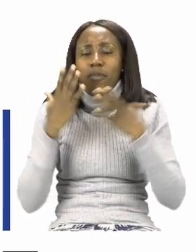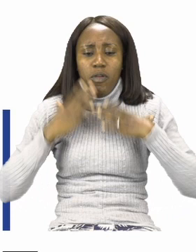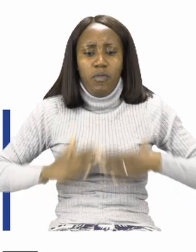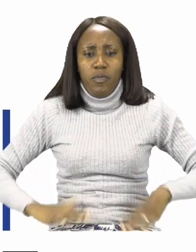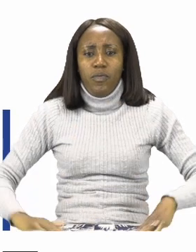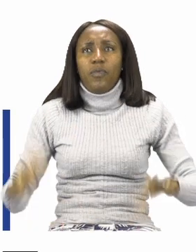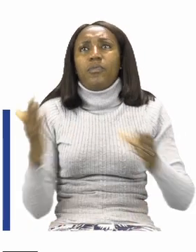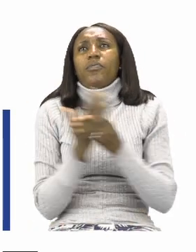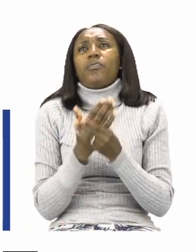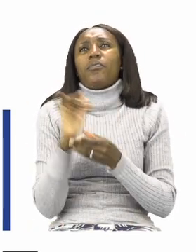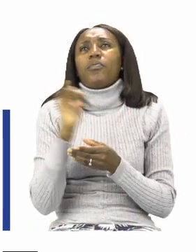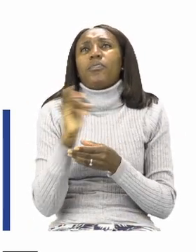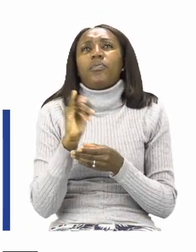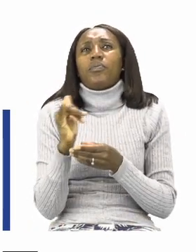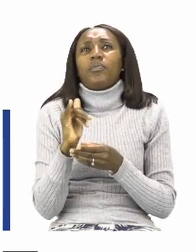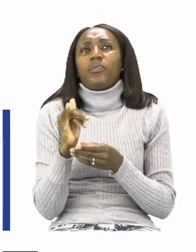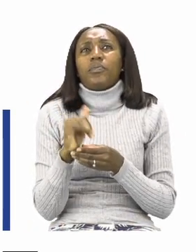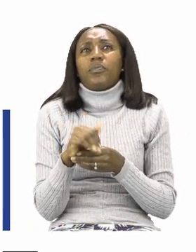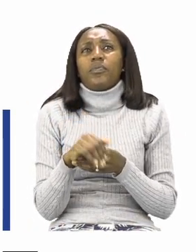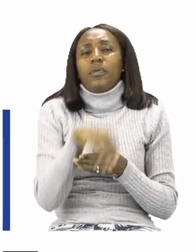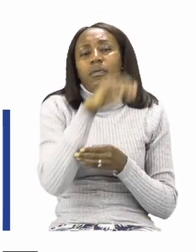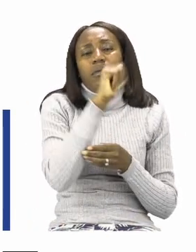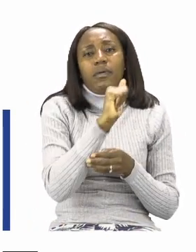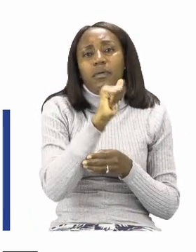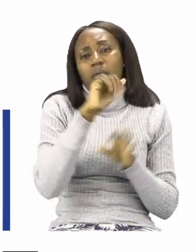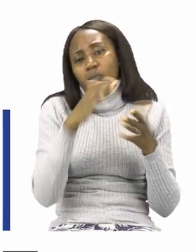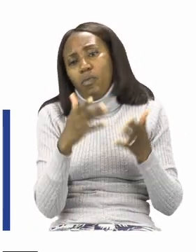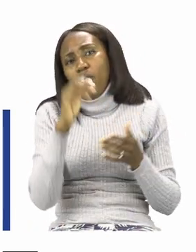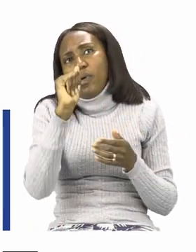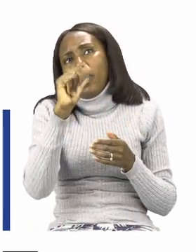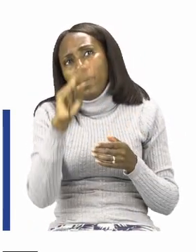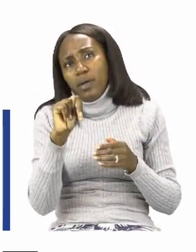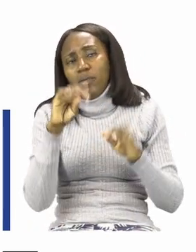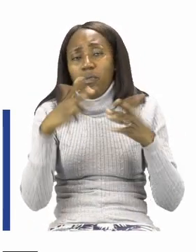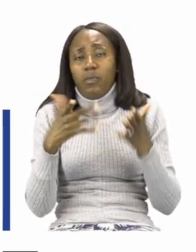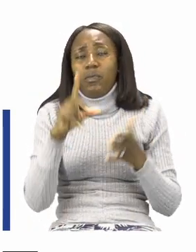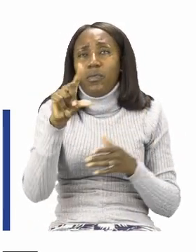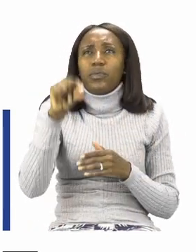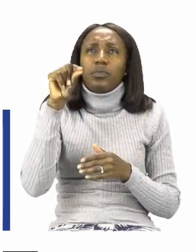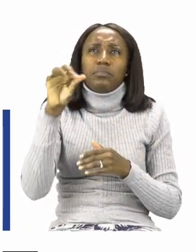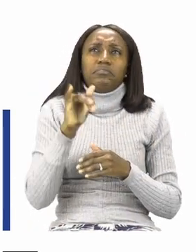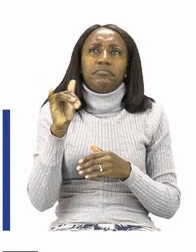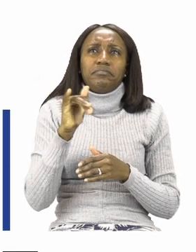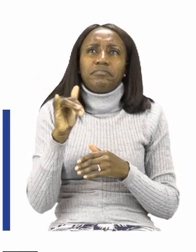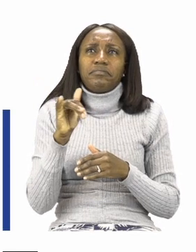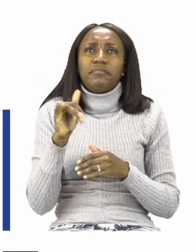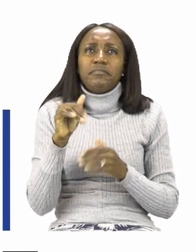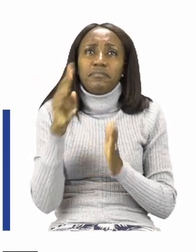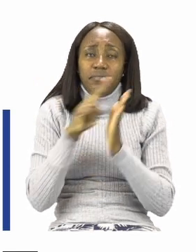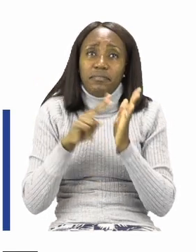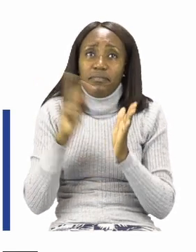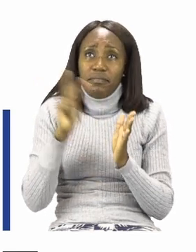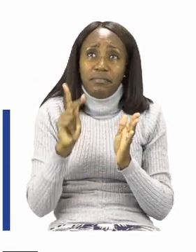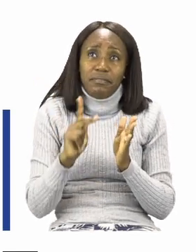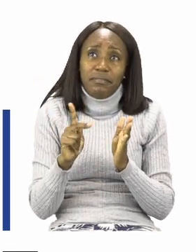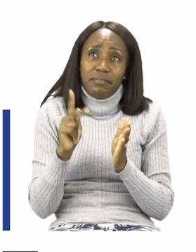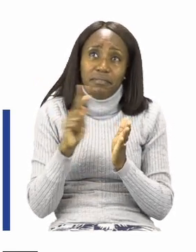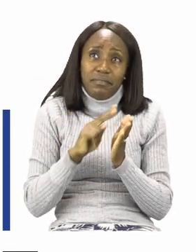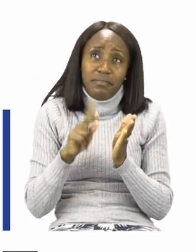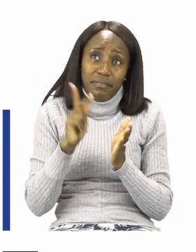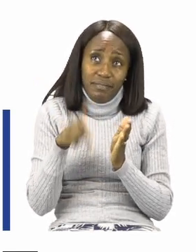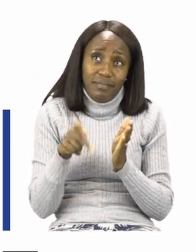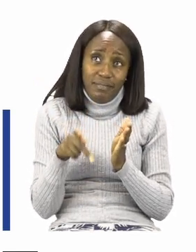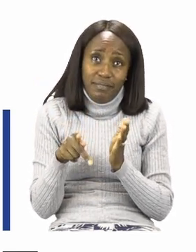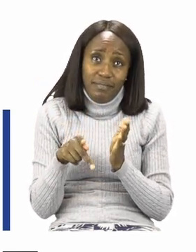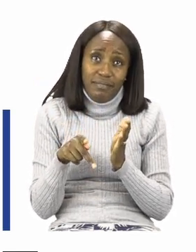going to use here? A, an, or the? Let's read the sentence with each